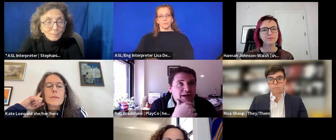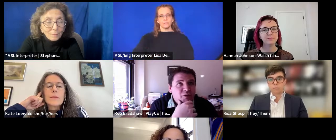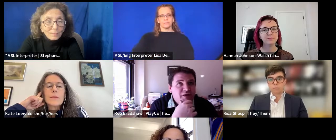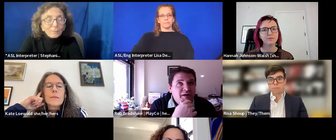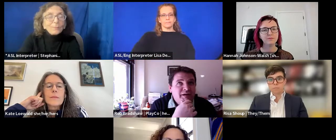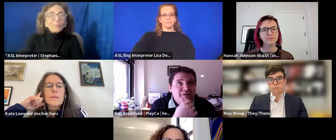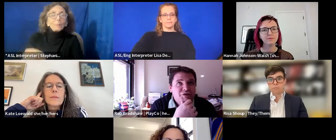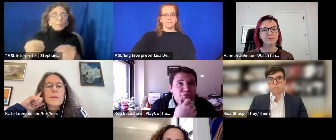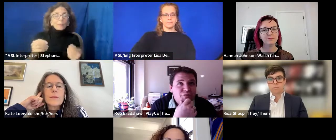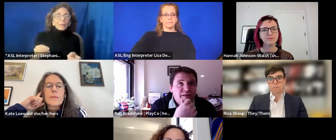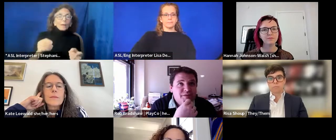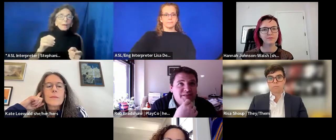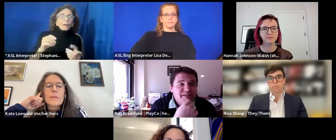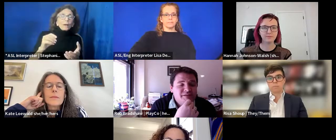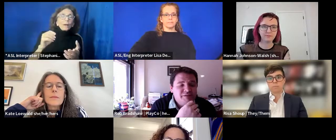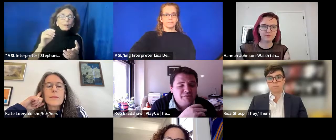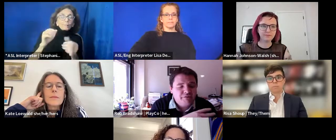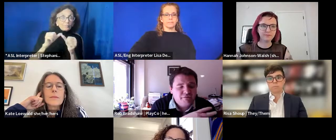from about